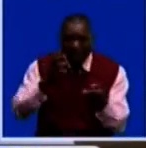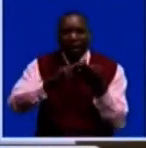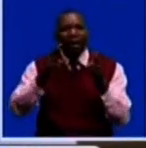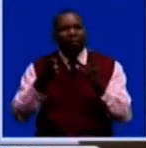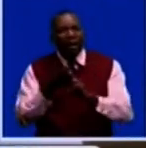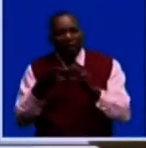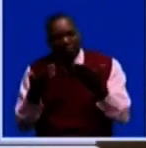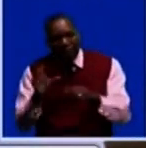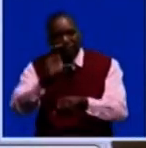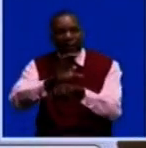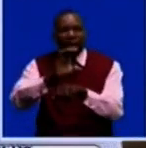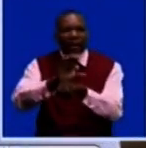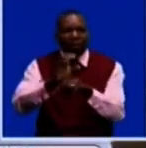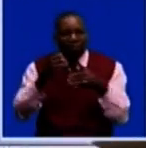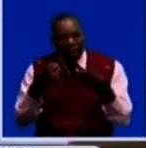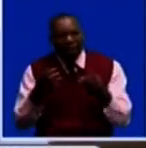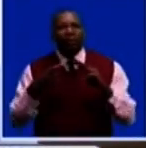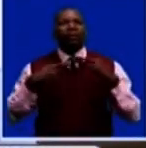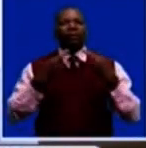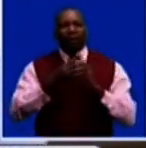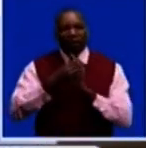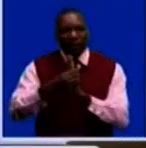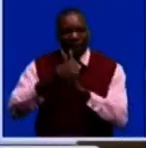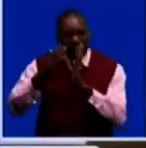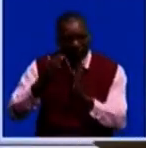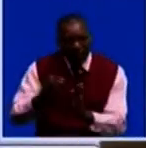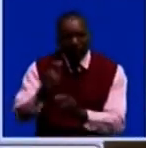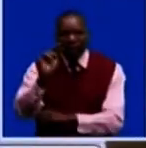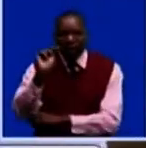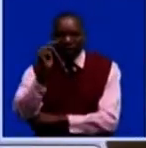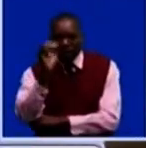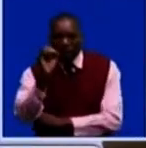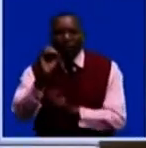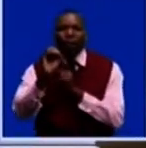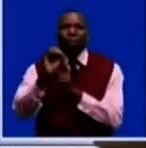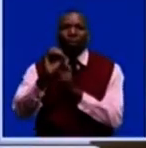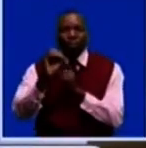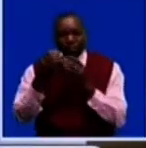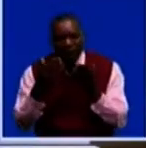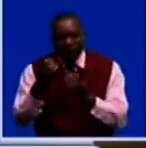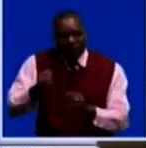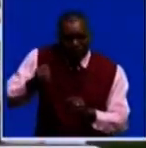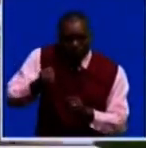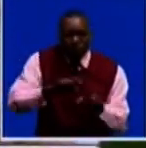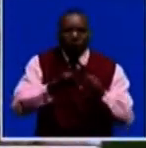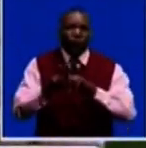the church, religious leaders, non-governmental organizations, and traditional